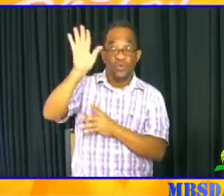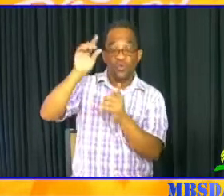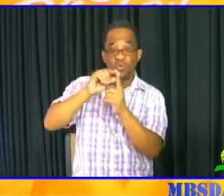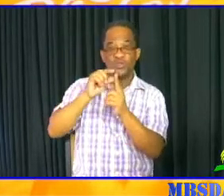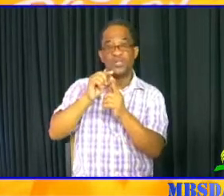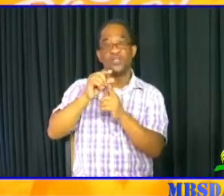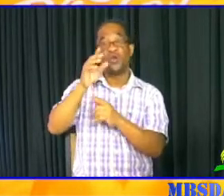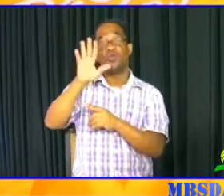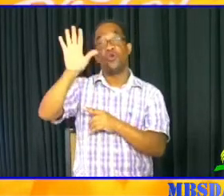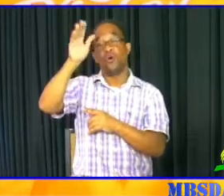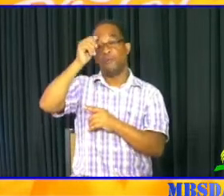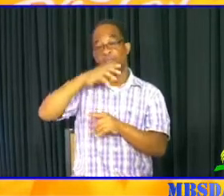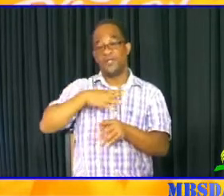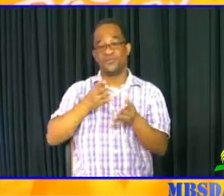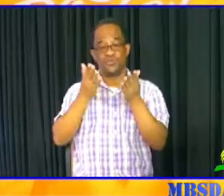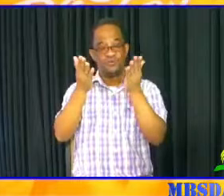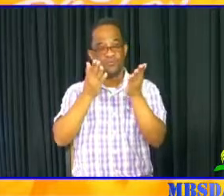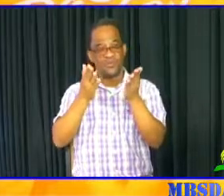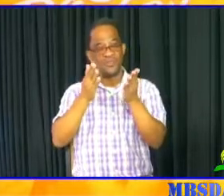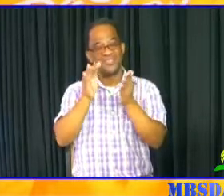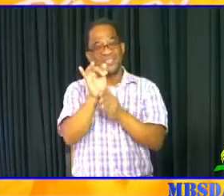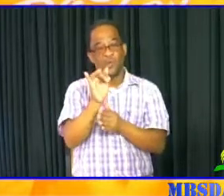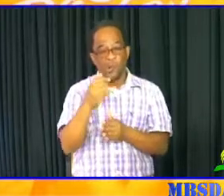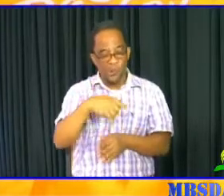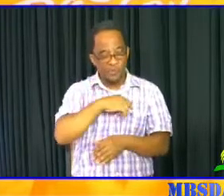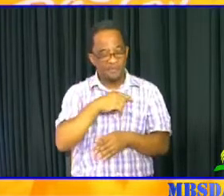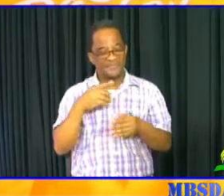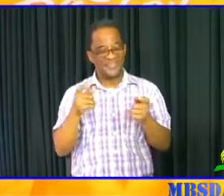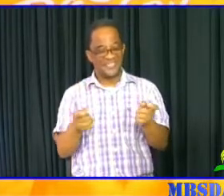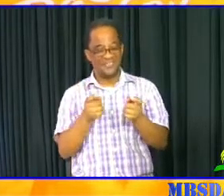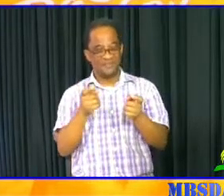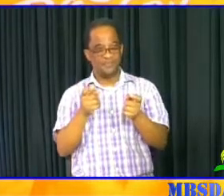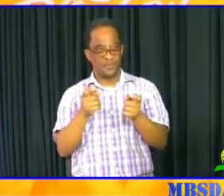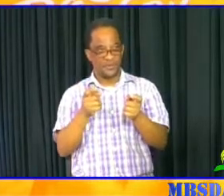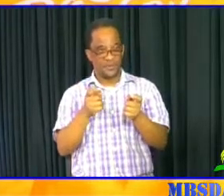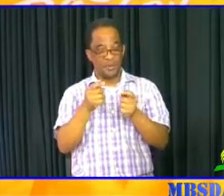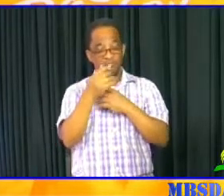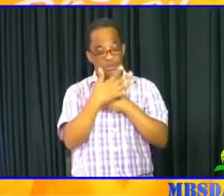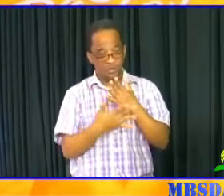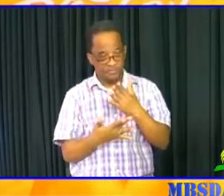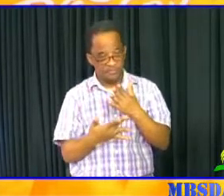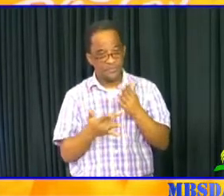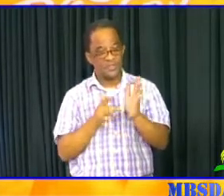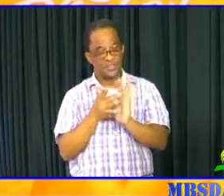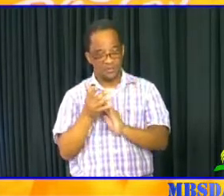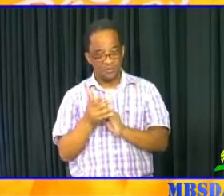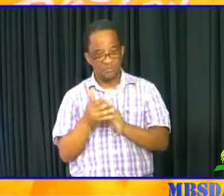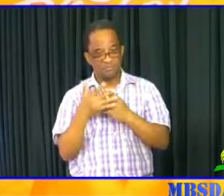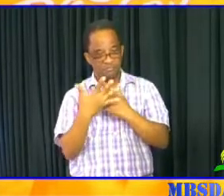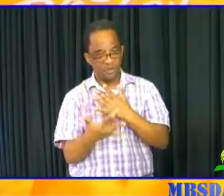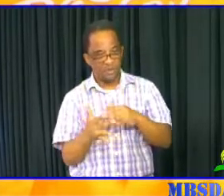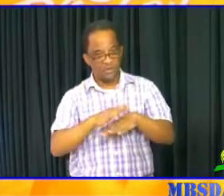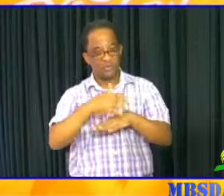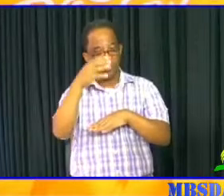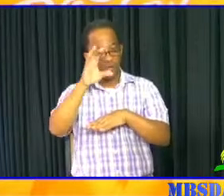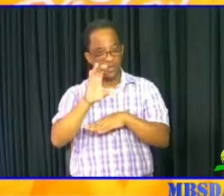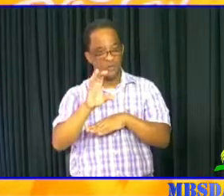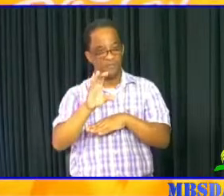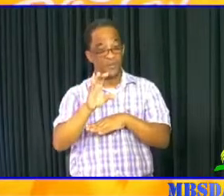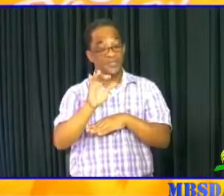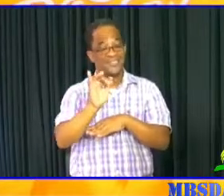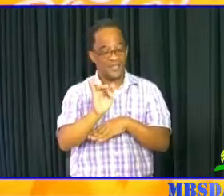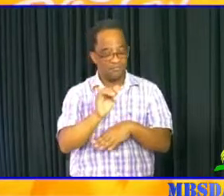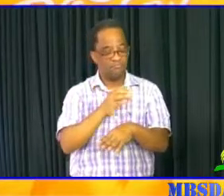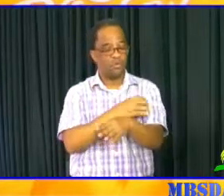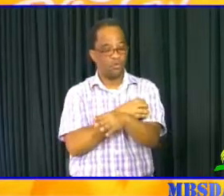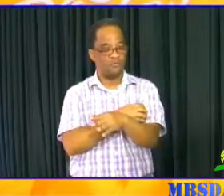manservant that truly, though we have sinned, the blood of Jesus was shed on Calvary's cross, and it is still